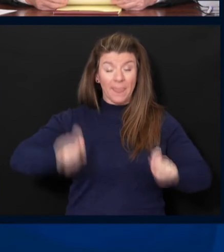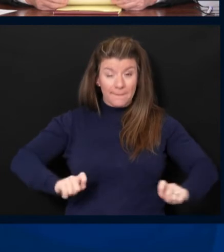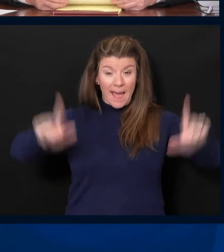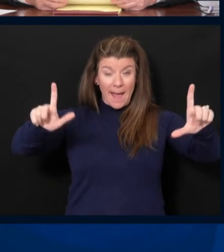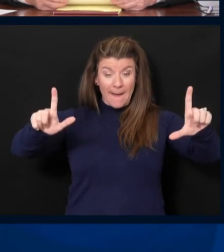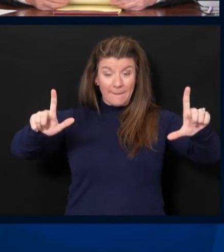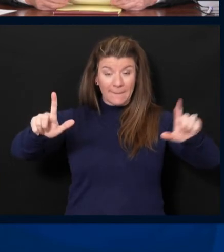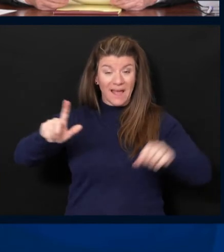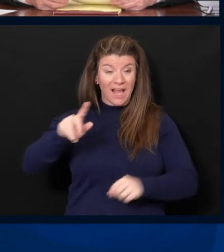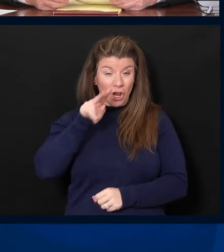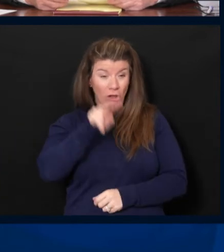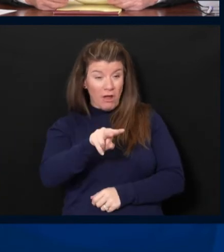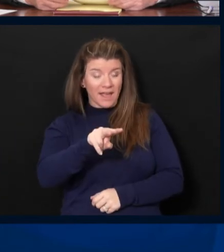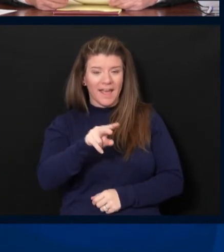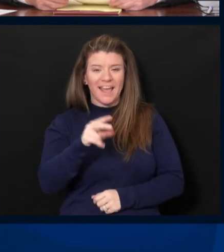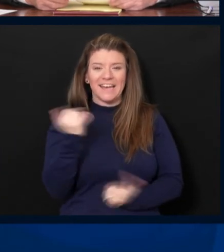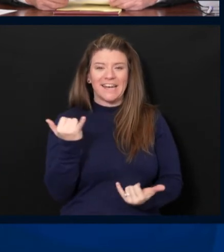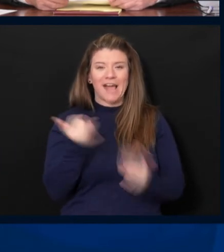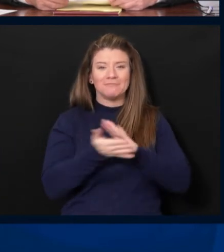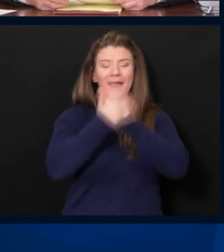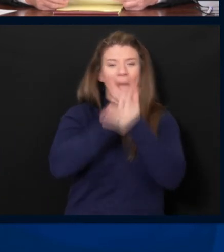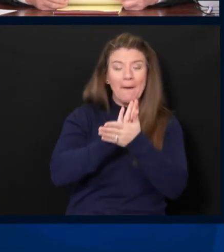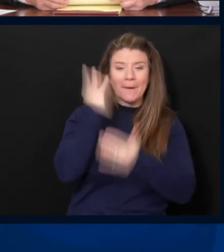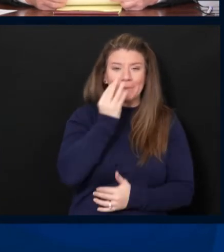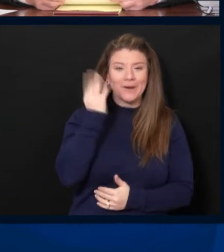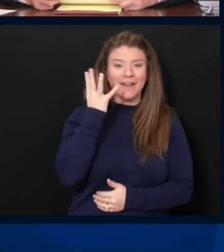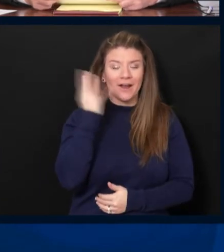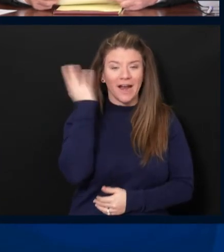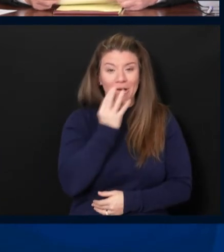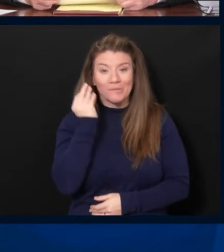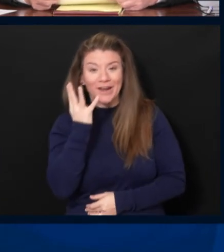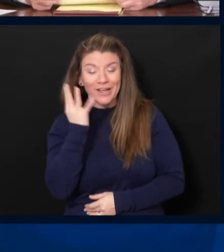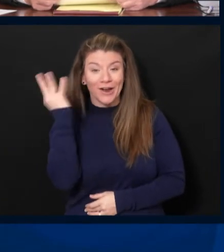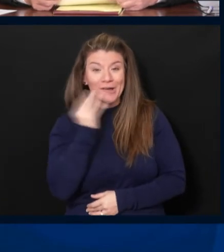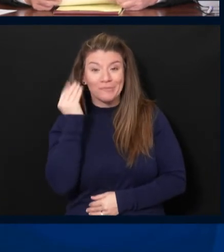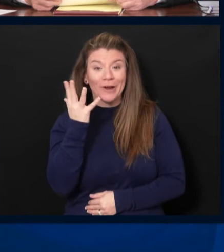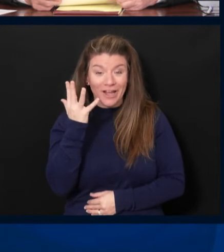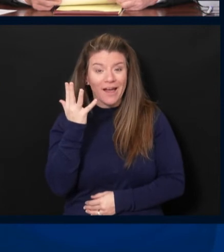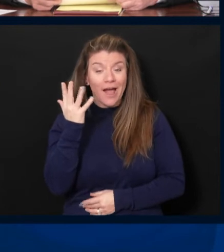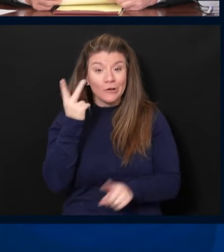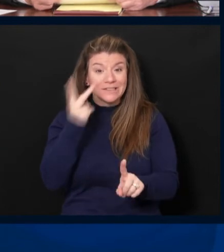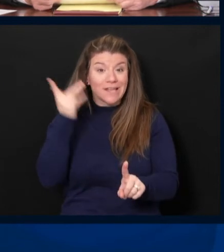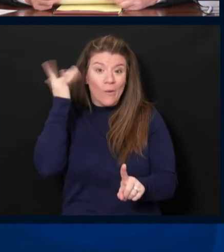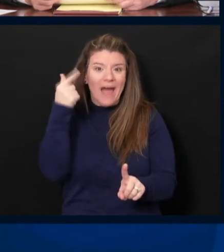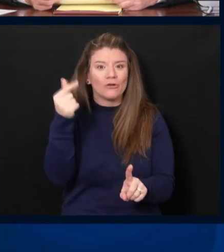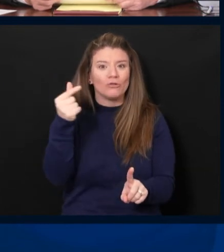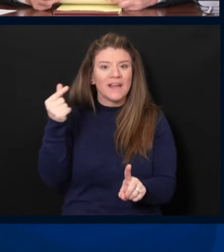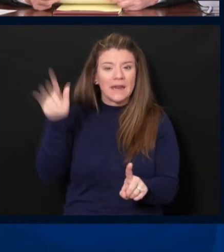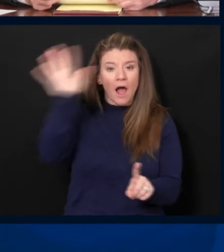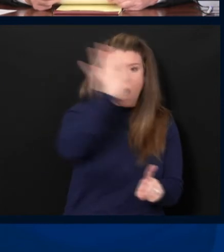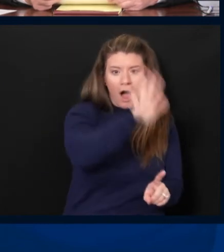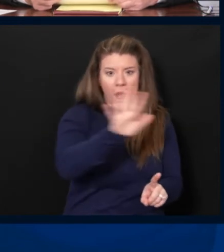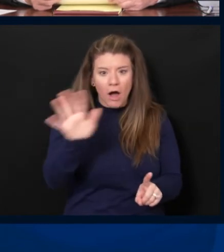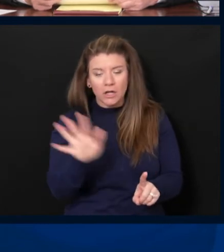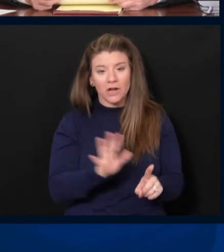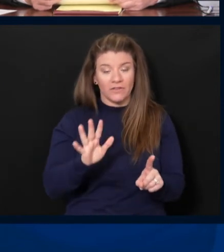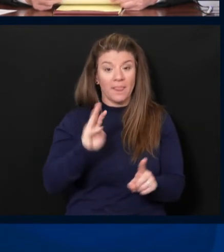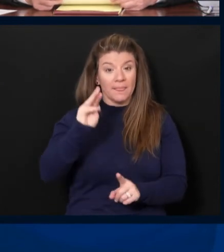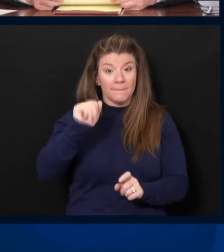is getting prettier and prettier and prettier. Look at the green all across this map.